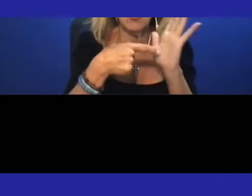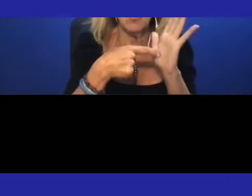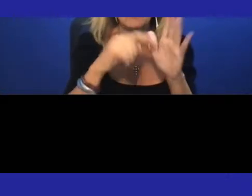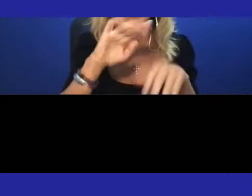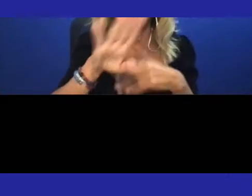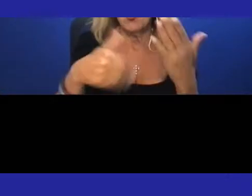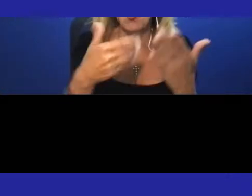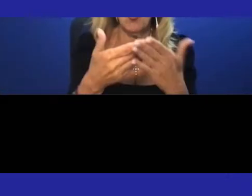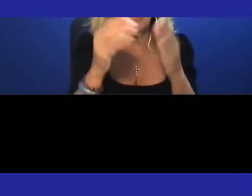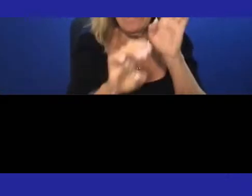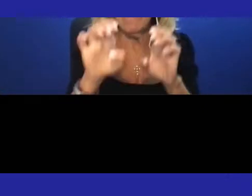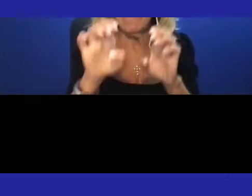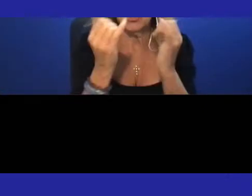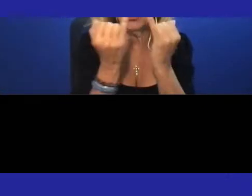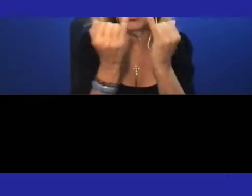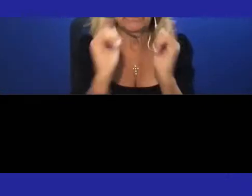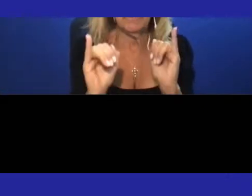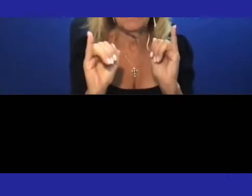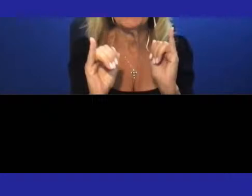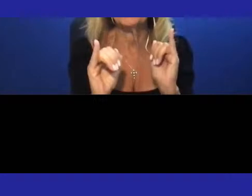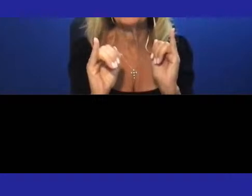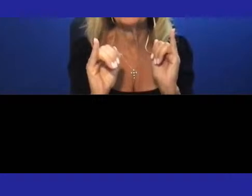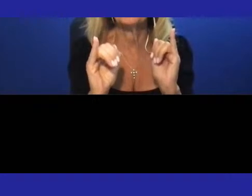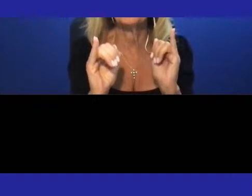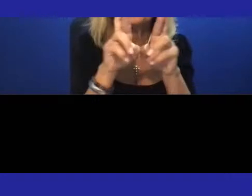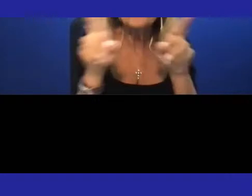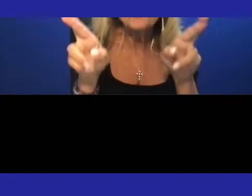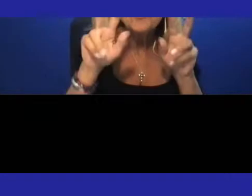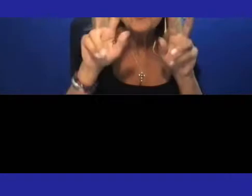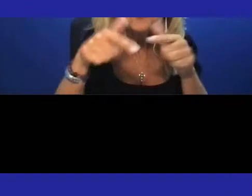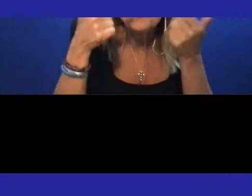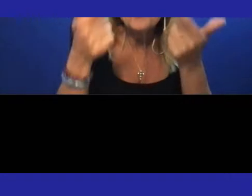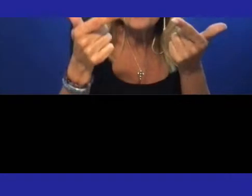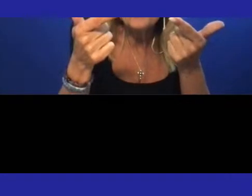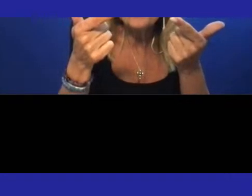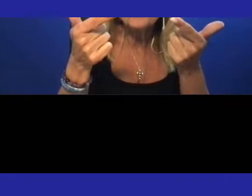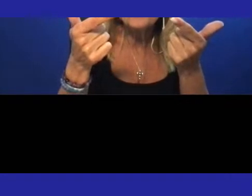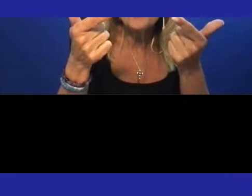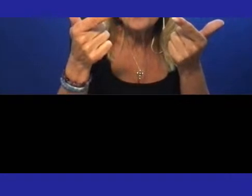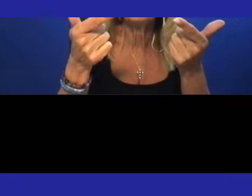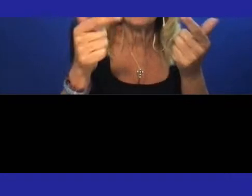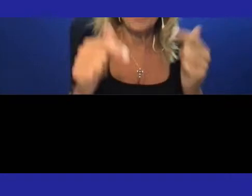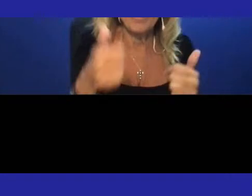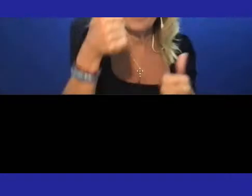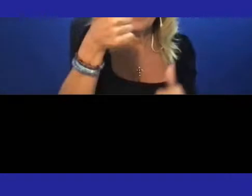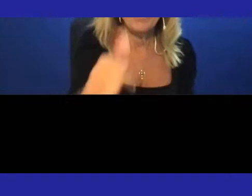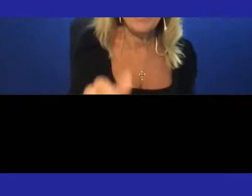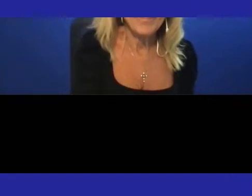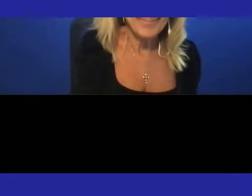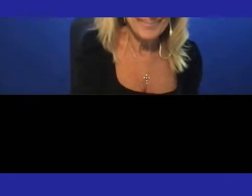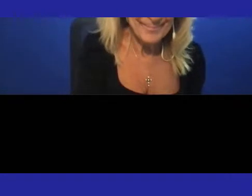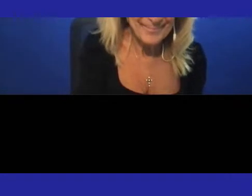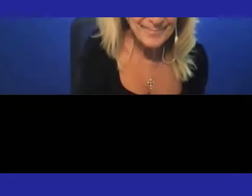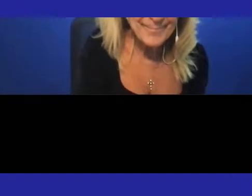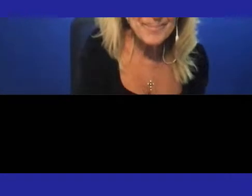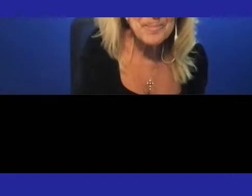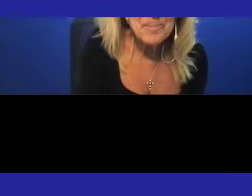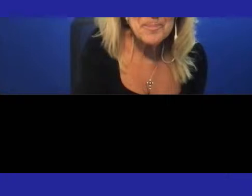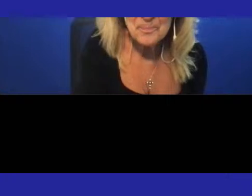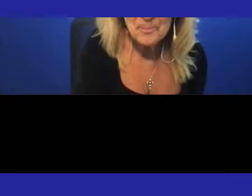independently. On the next slide, we just have a vendor performance sort